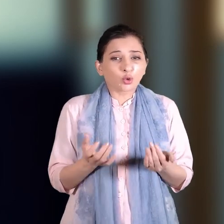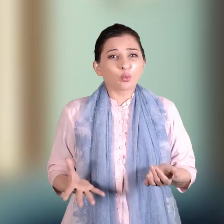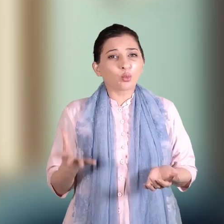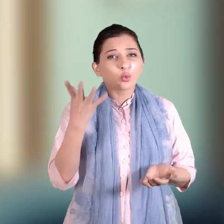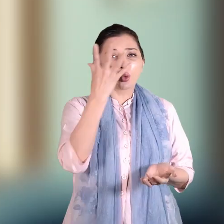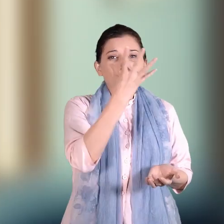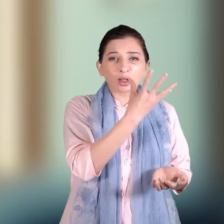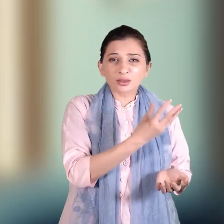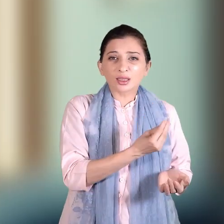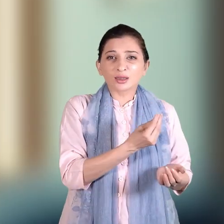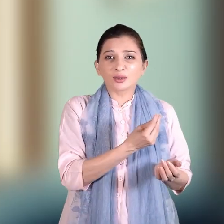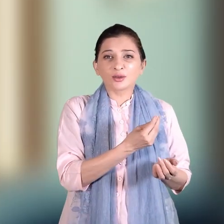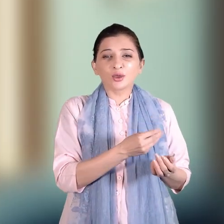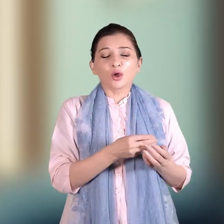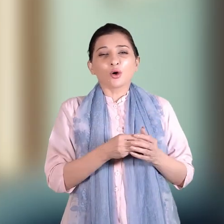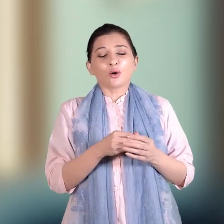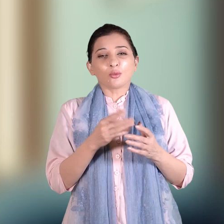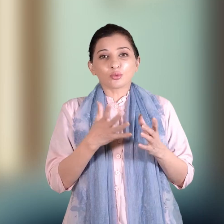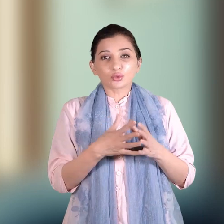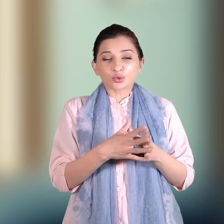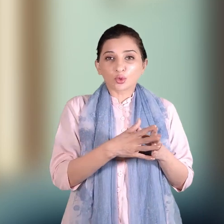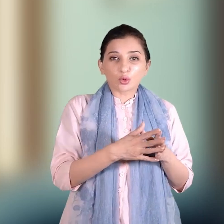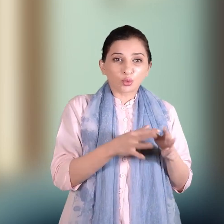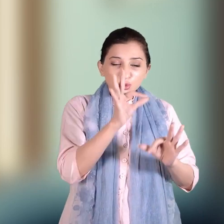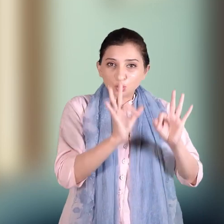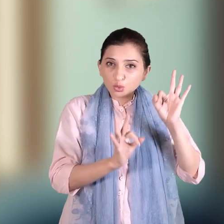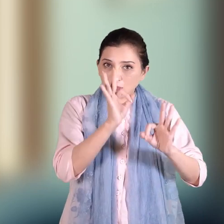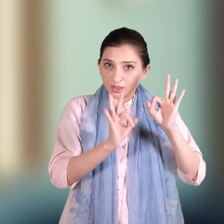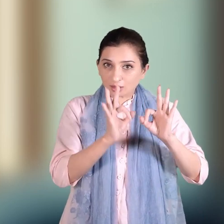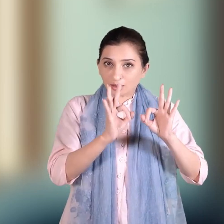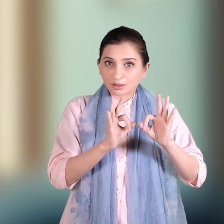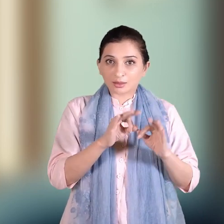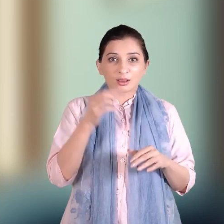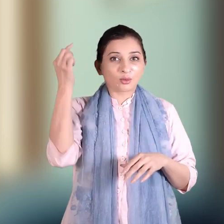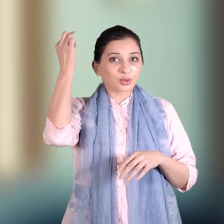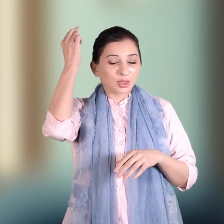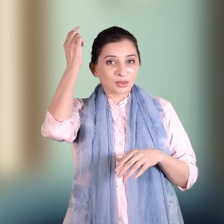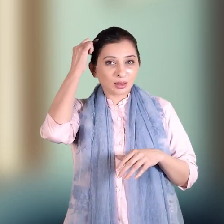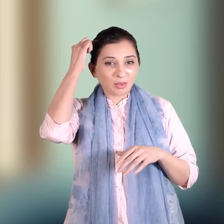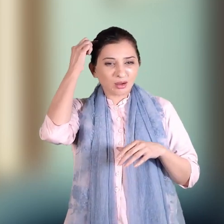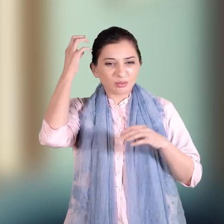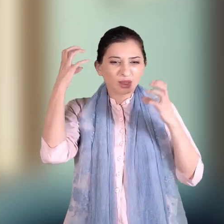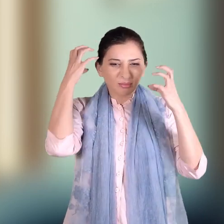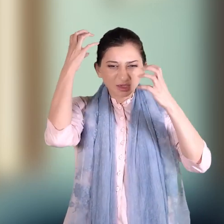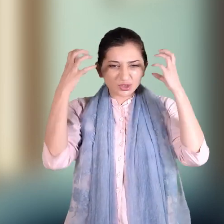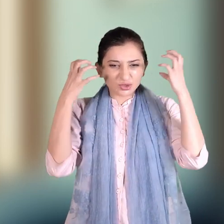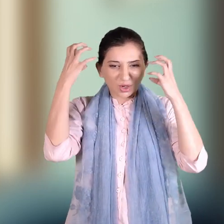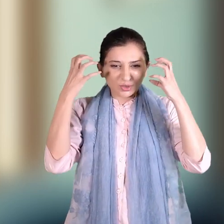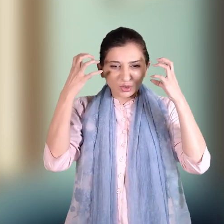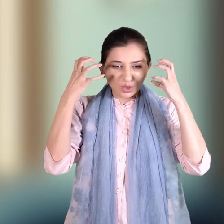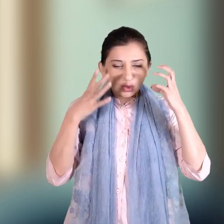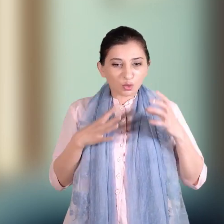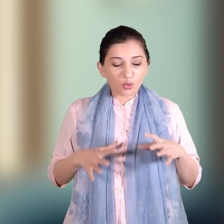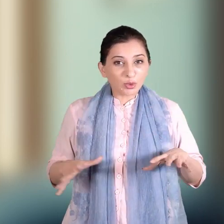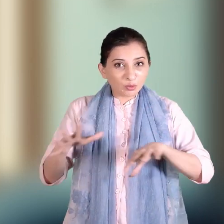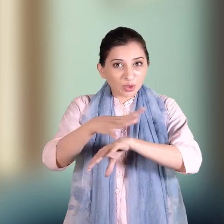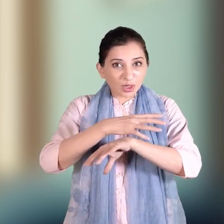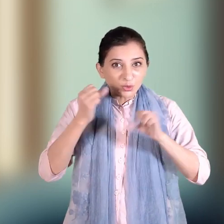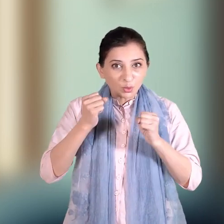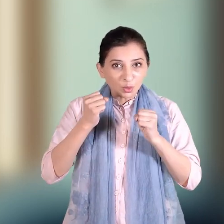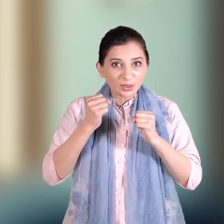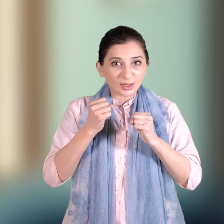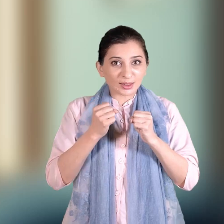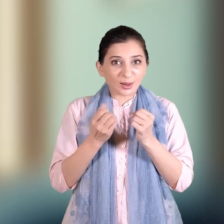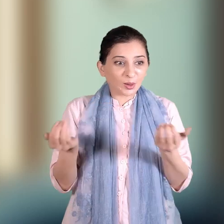it. So while women are feeling pressured to fulfill all their responsibilities in the different roles in their